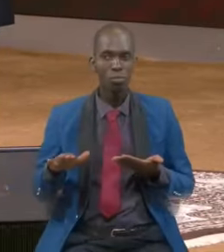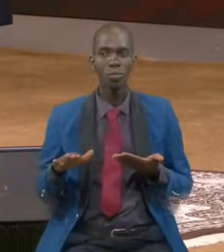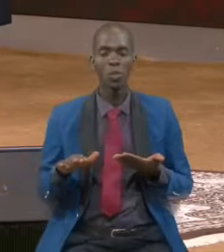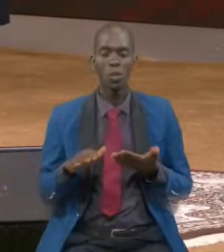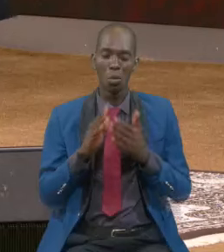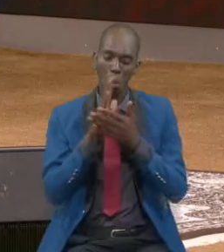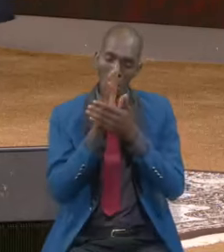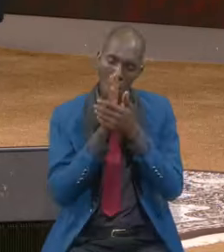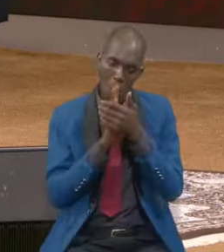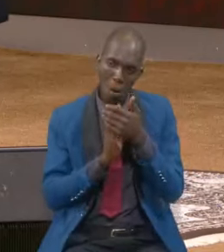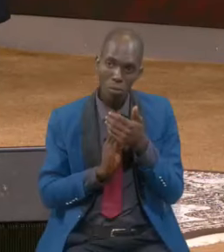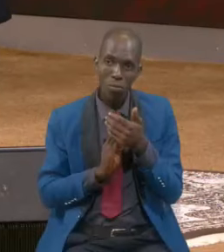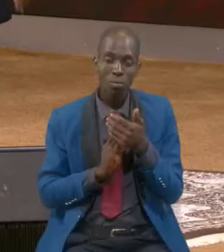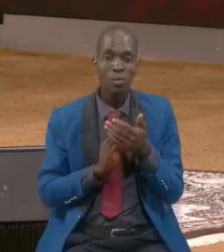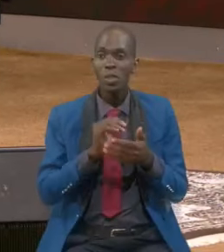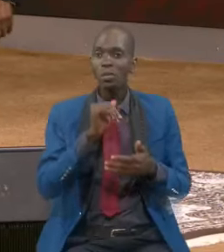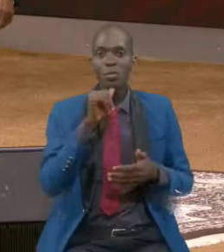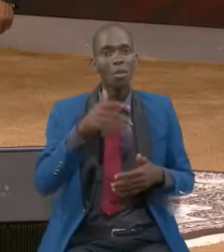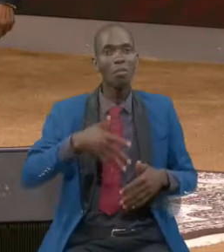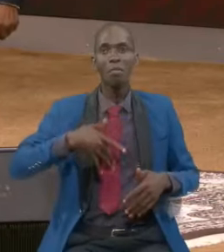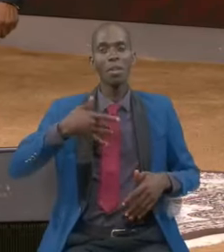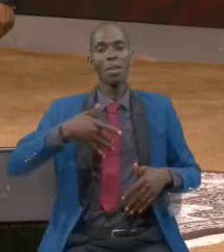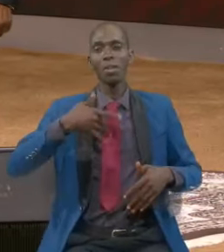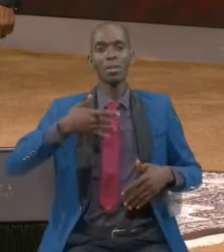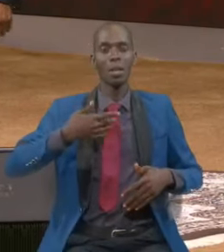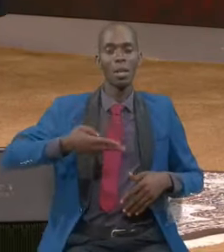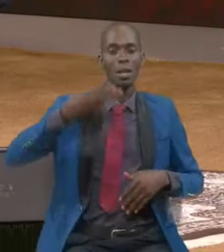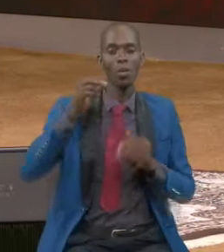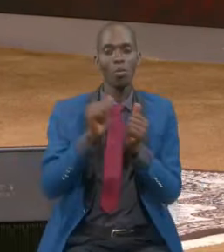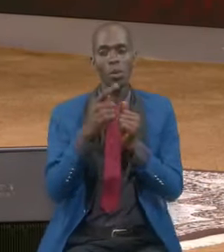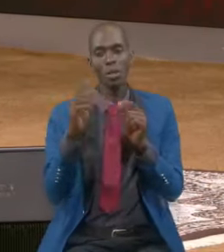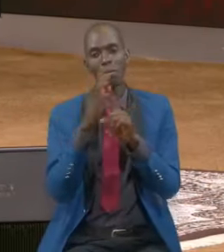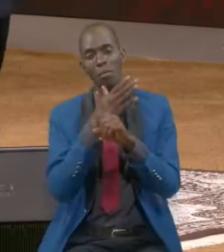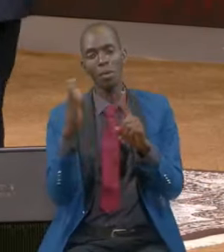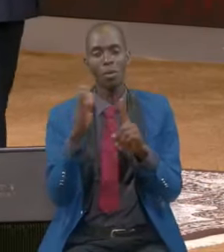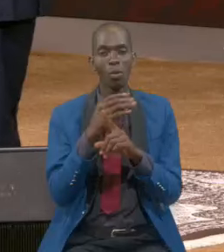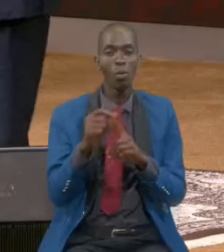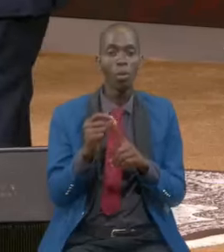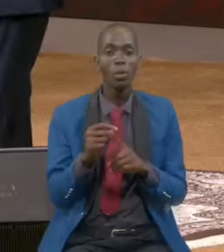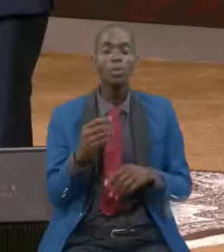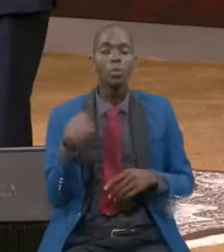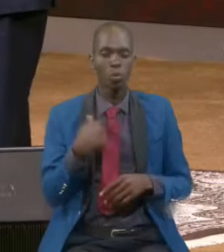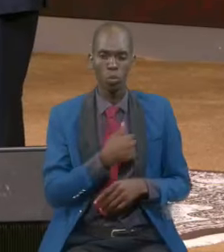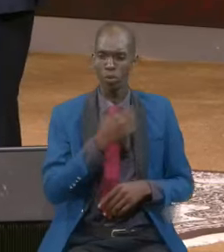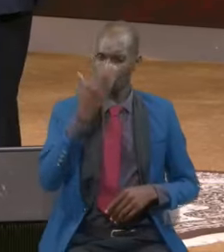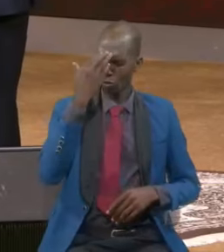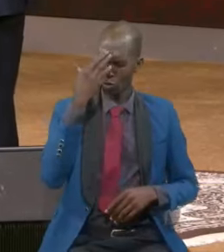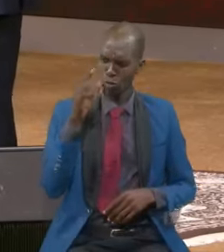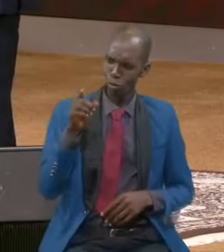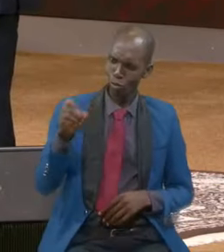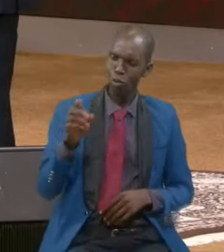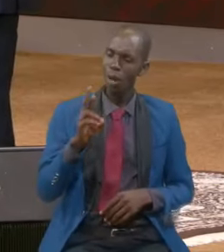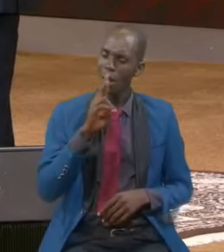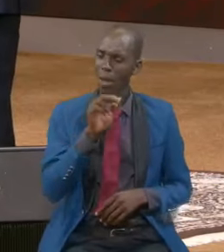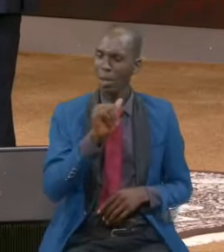cool-headed, not blown away by flattery. We know you. You're a teacher come